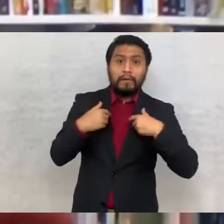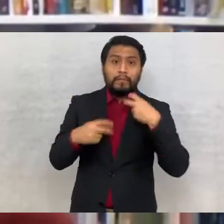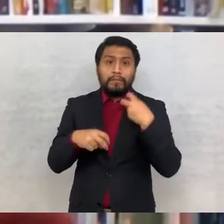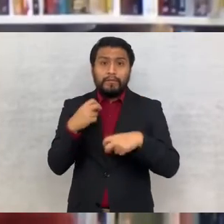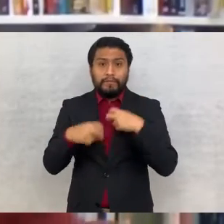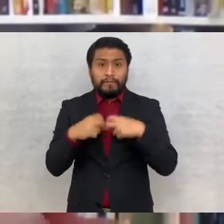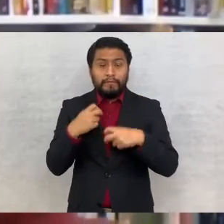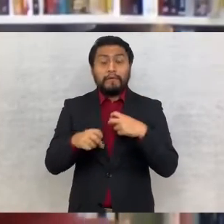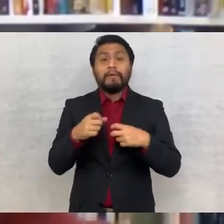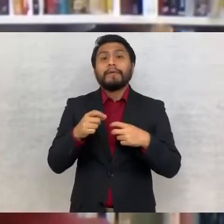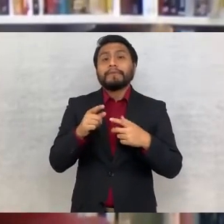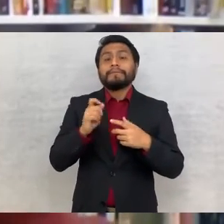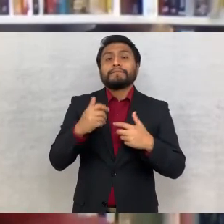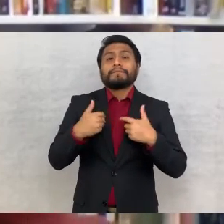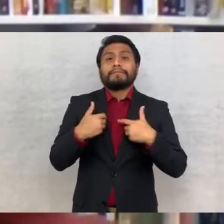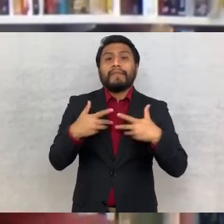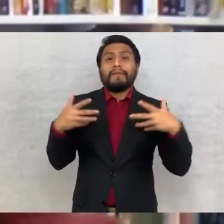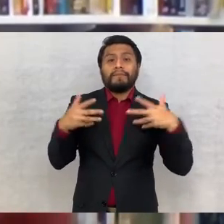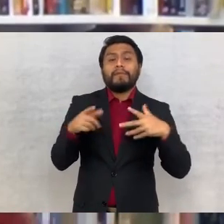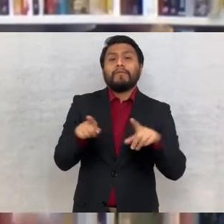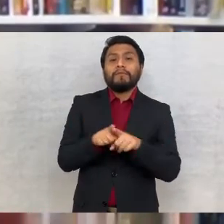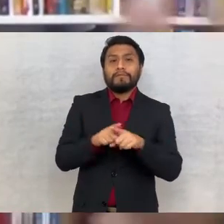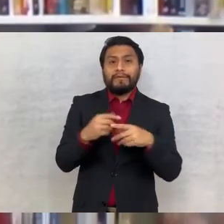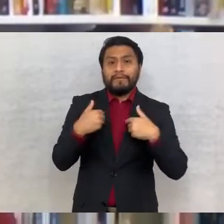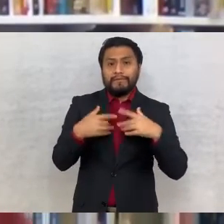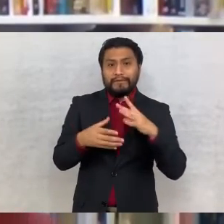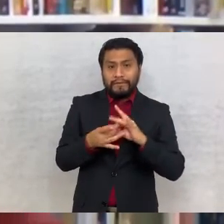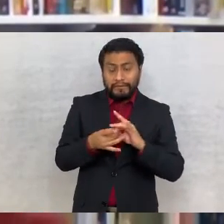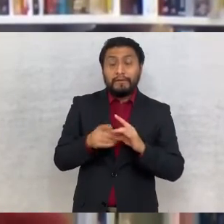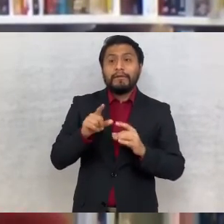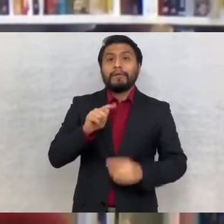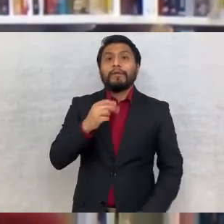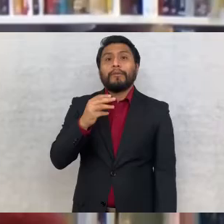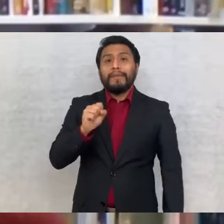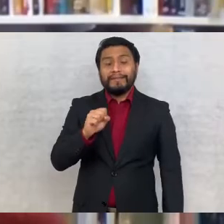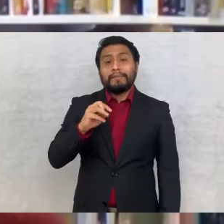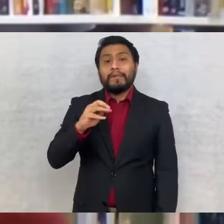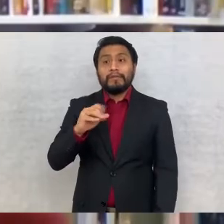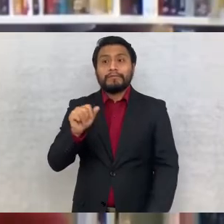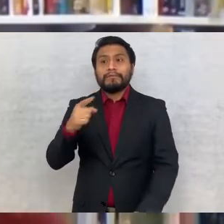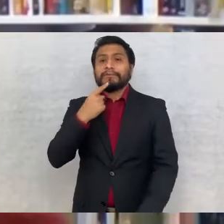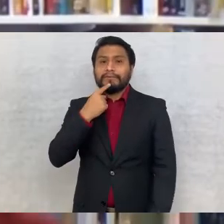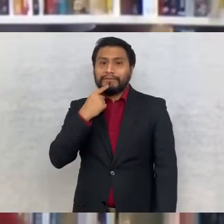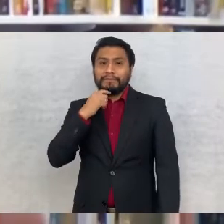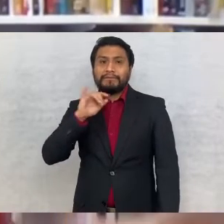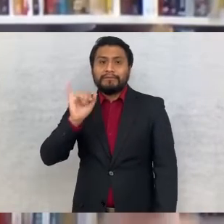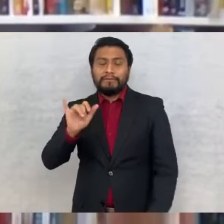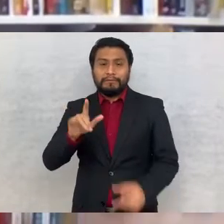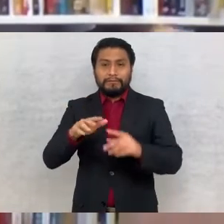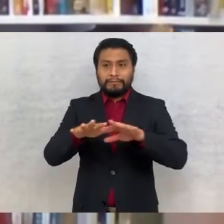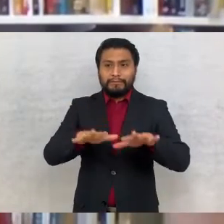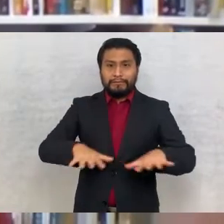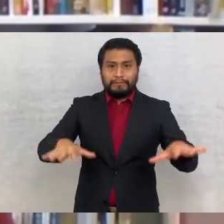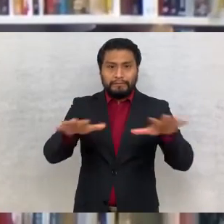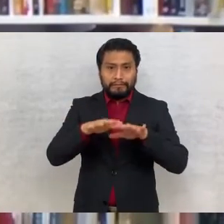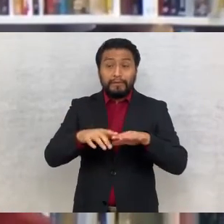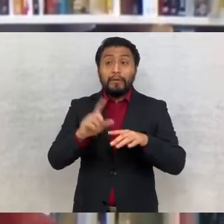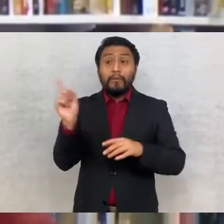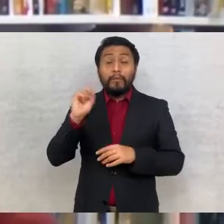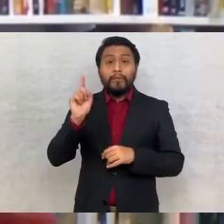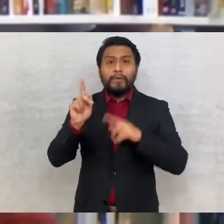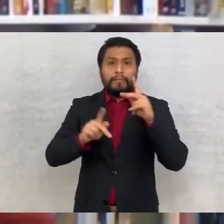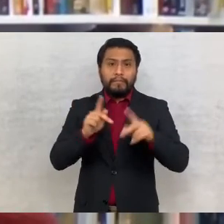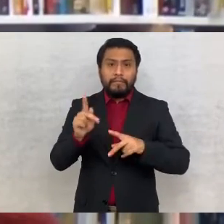the aforementioned problems, the reflection on the principle of scarcity also arose, such as the one that Thomas Malthus established for a